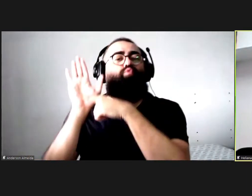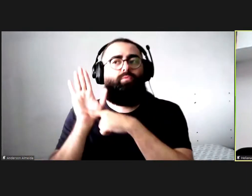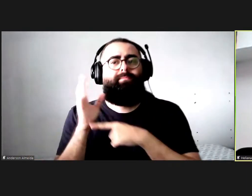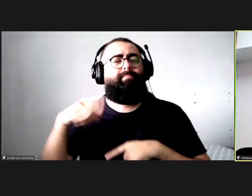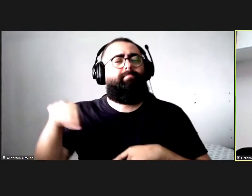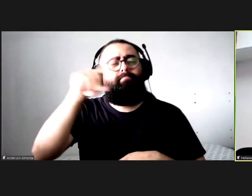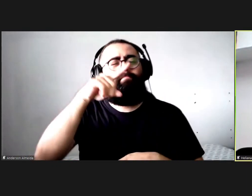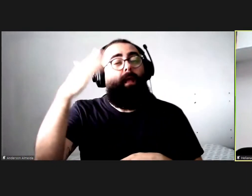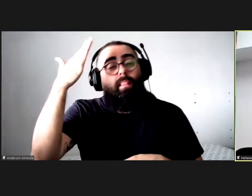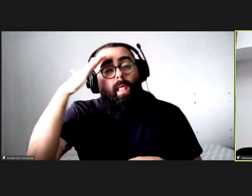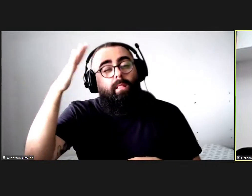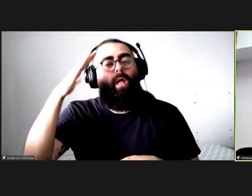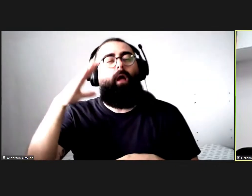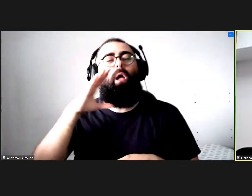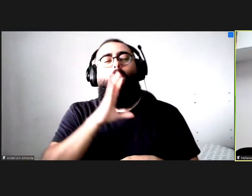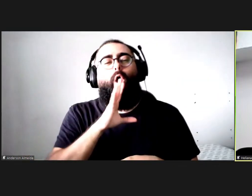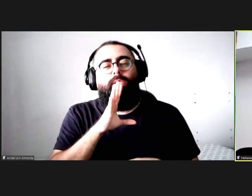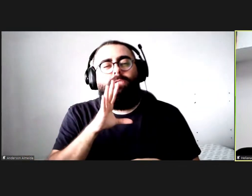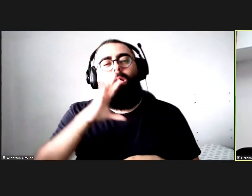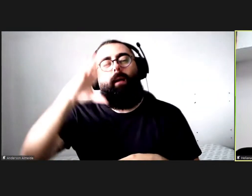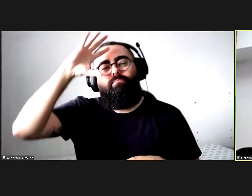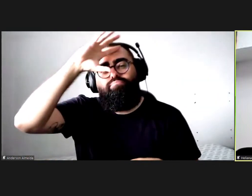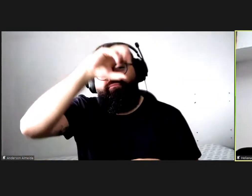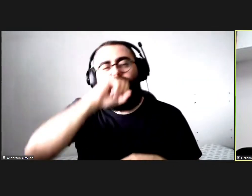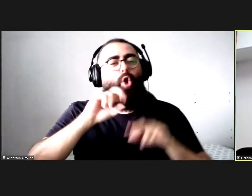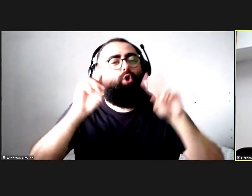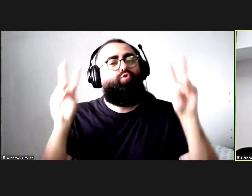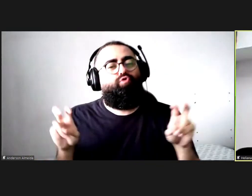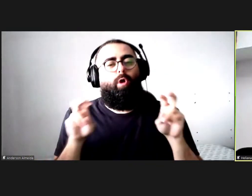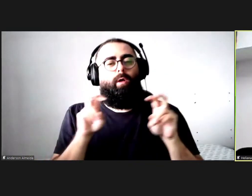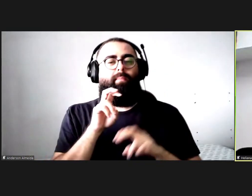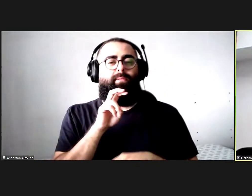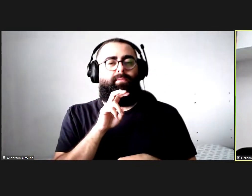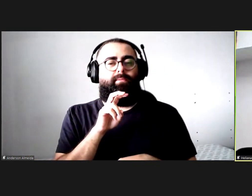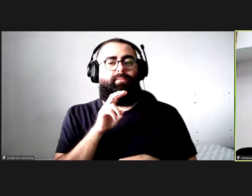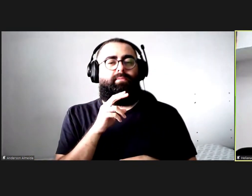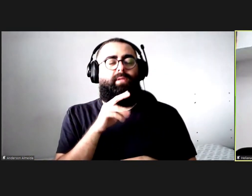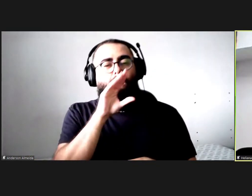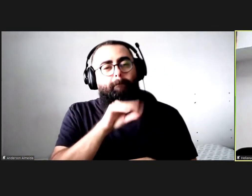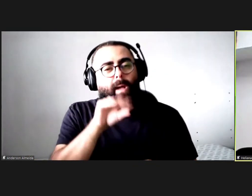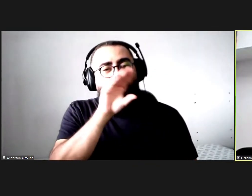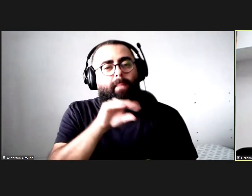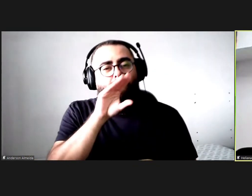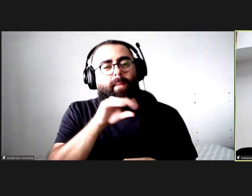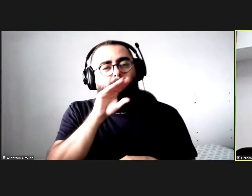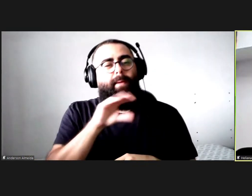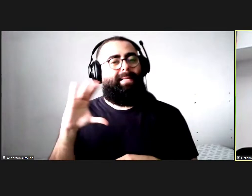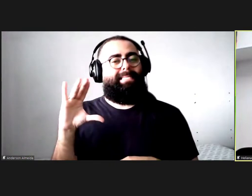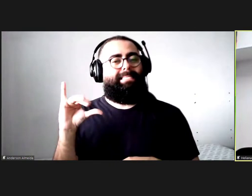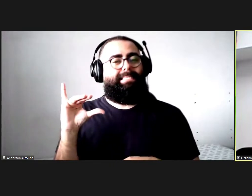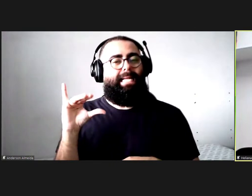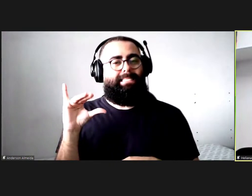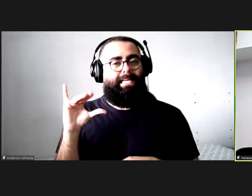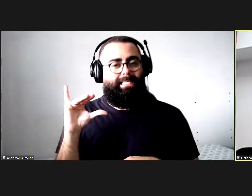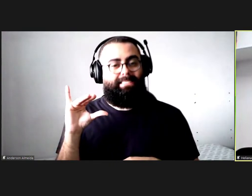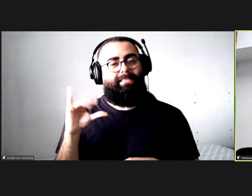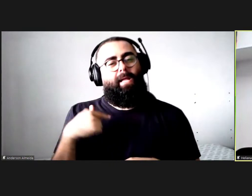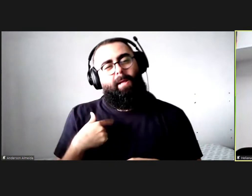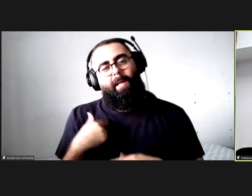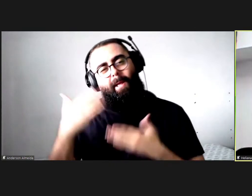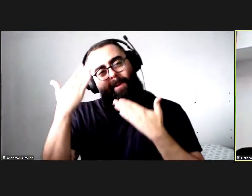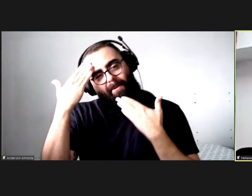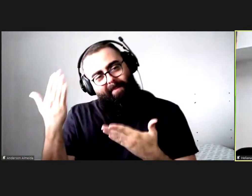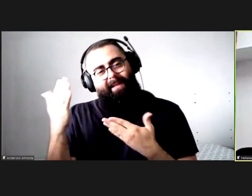speech sciences. And we are very thankful for our colleagues who have very